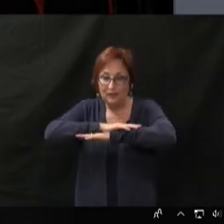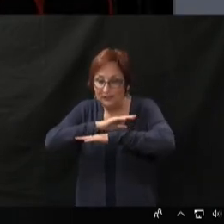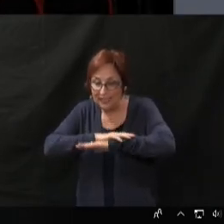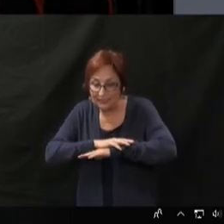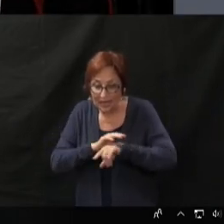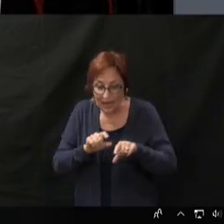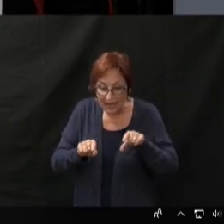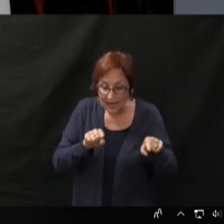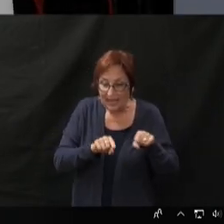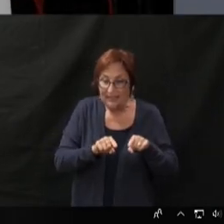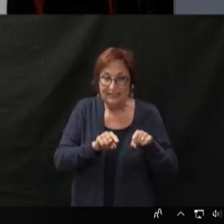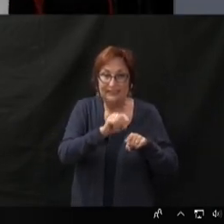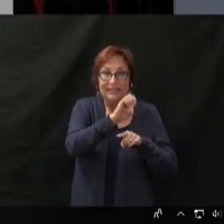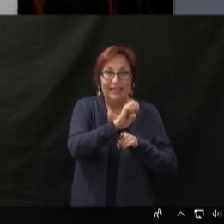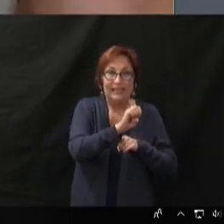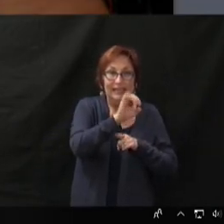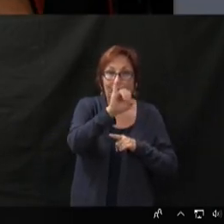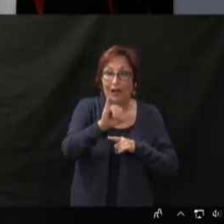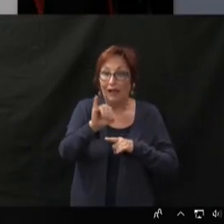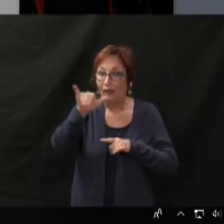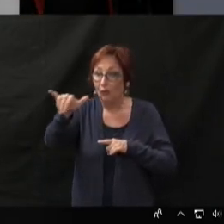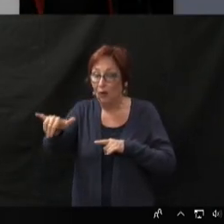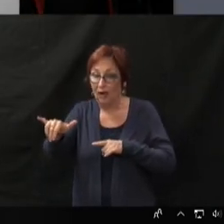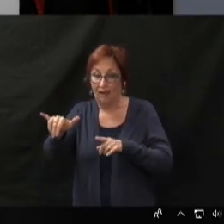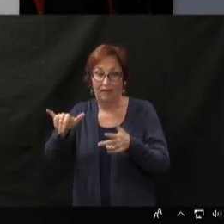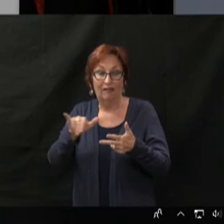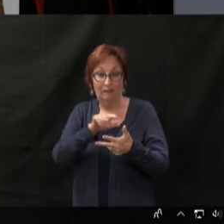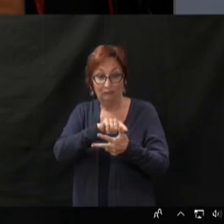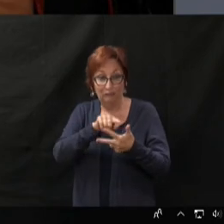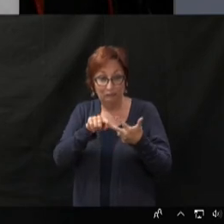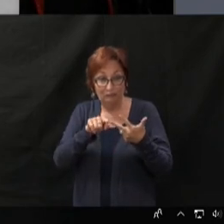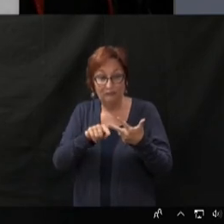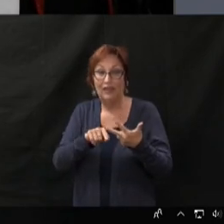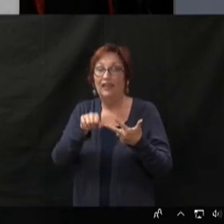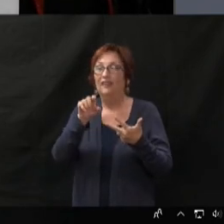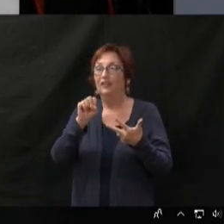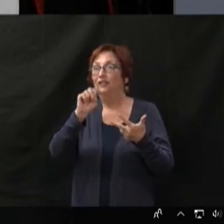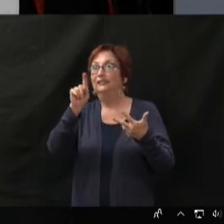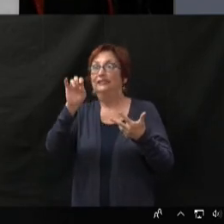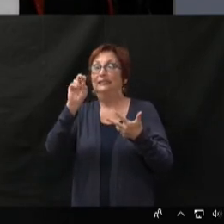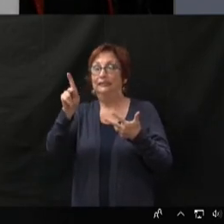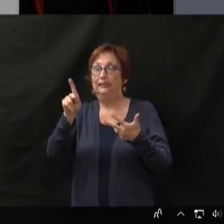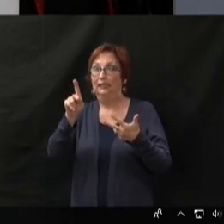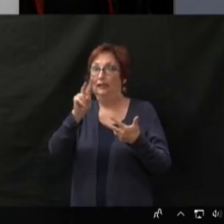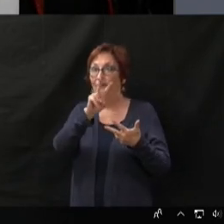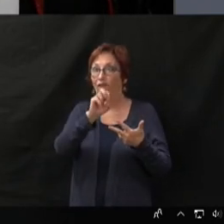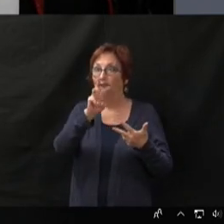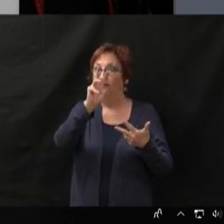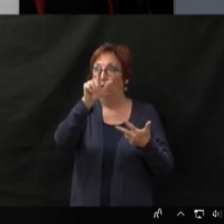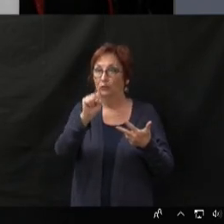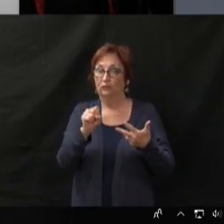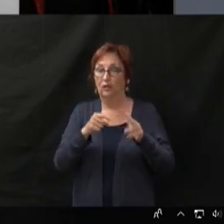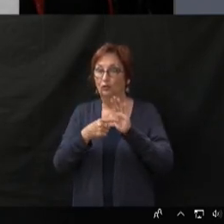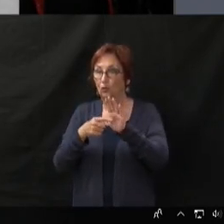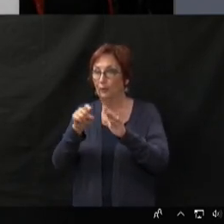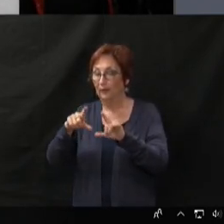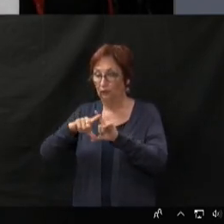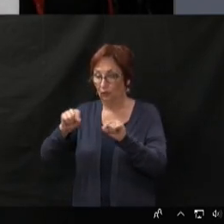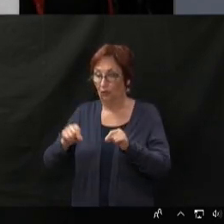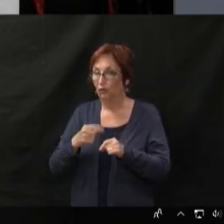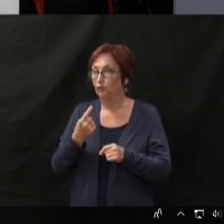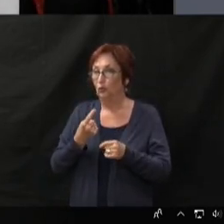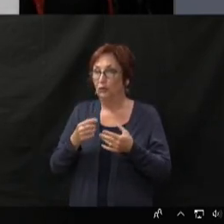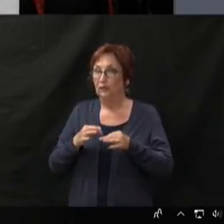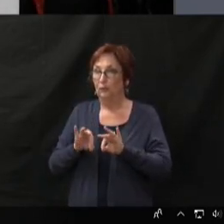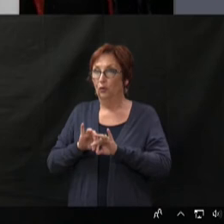this is E, I, and Y, and those are stick vowels. We show them this card. It's going to be important. You always have one kid that